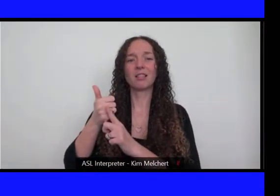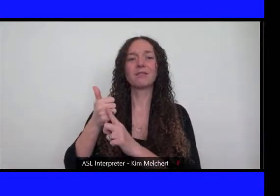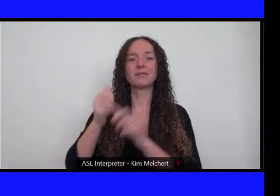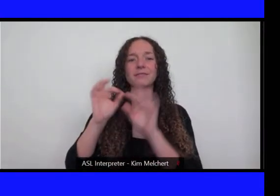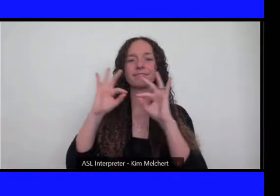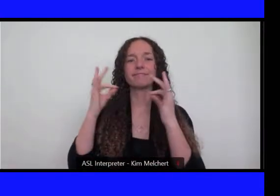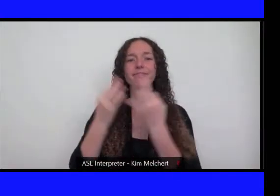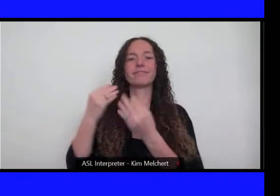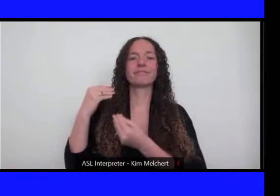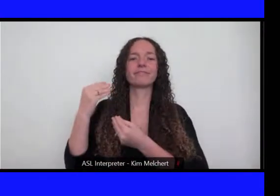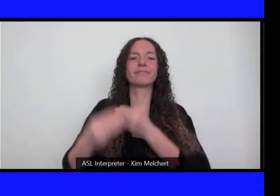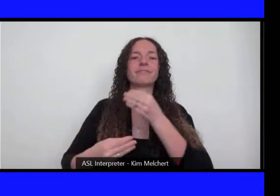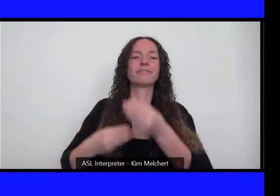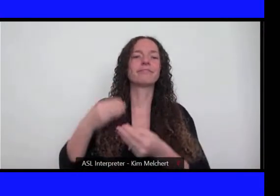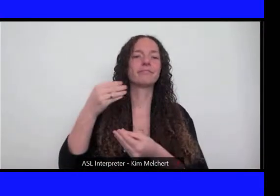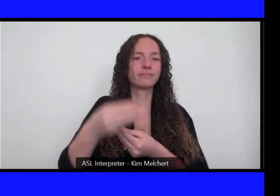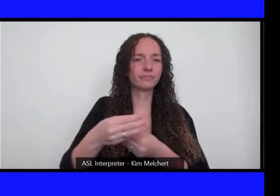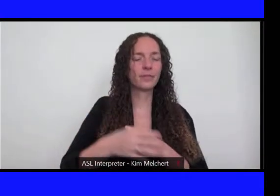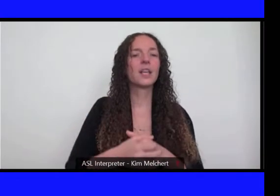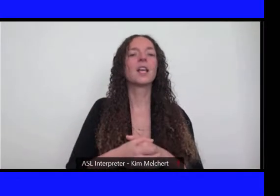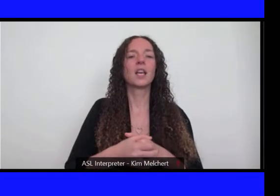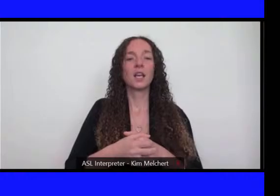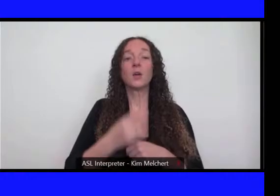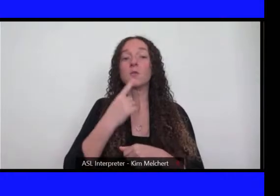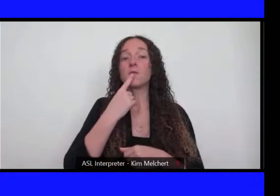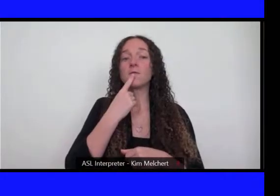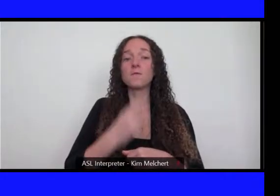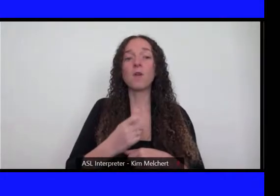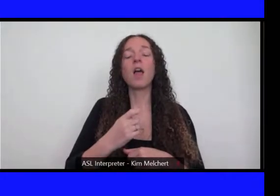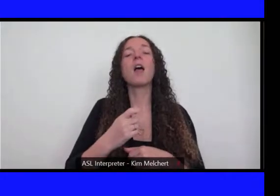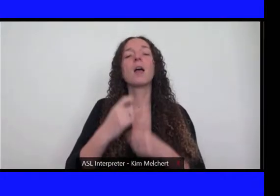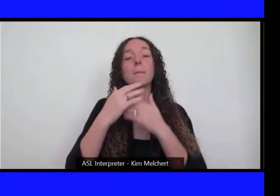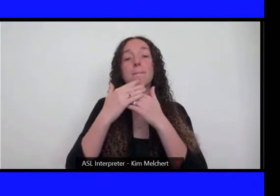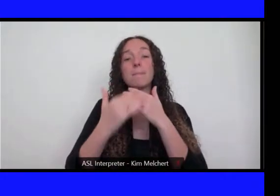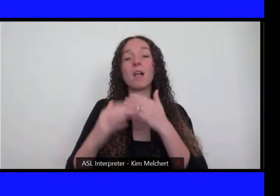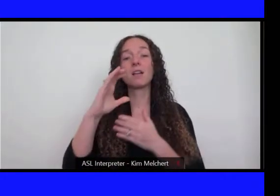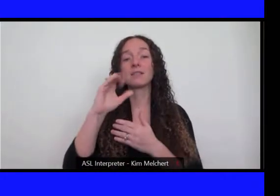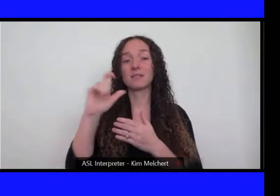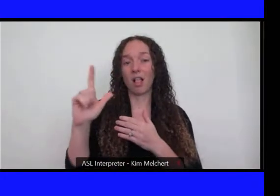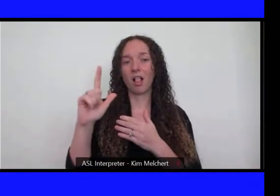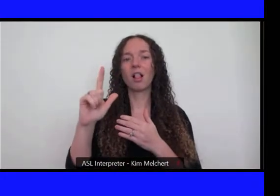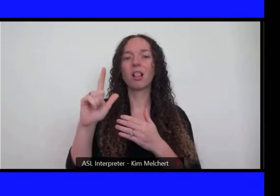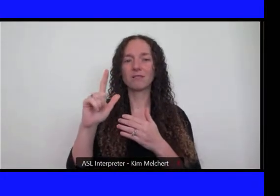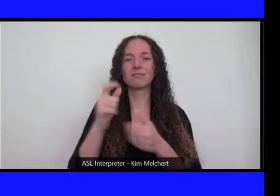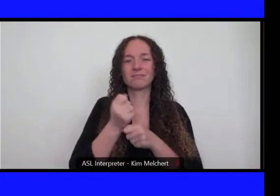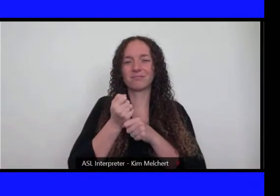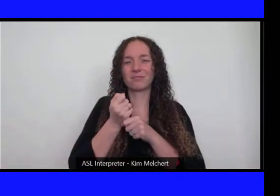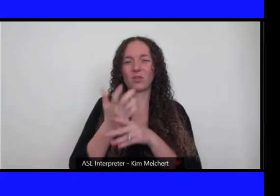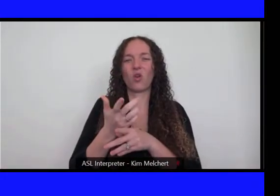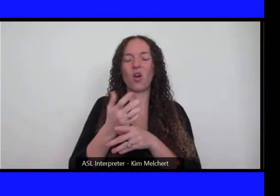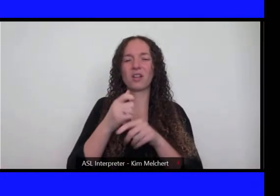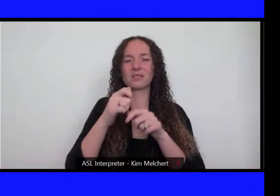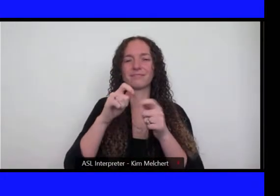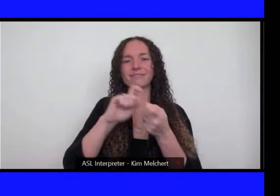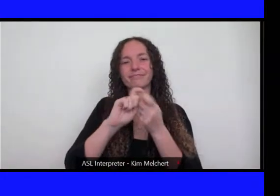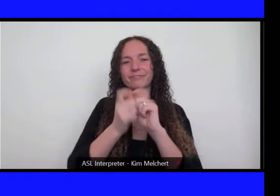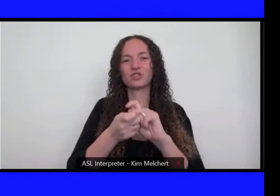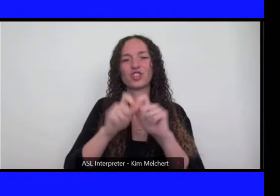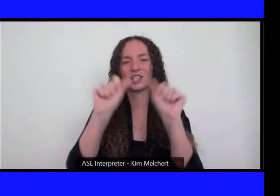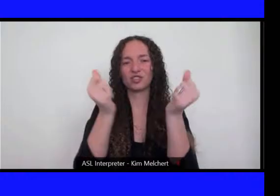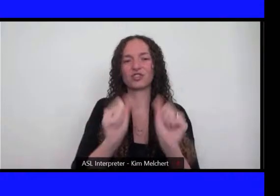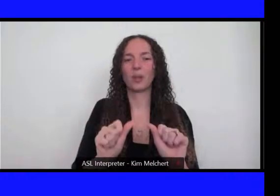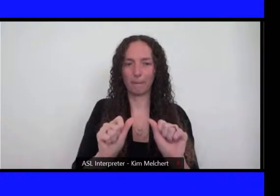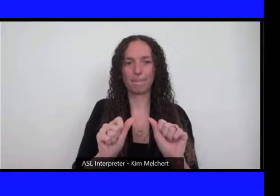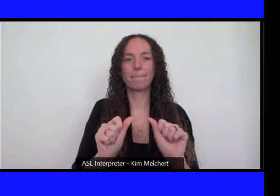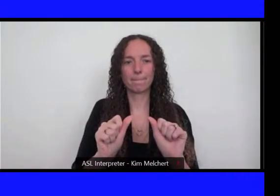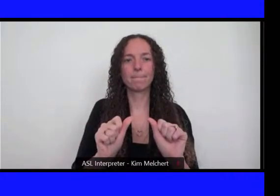the most common symptom that you see is pain, and so patients will have what's called painful crises, and so they